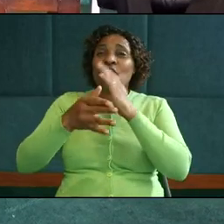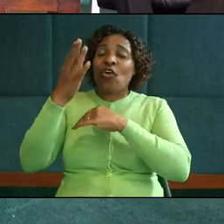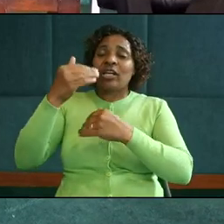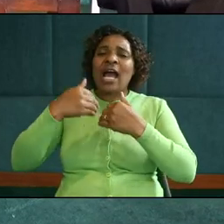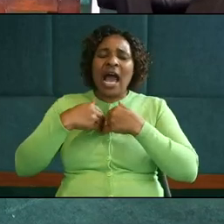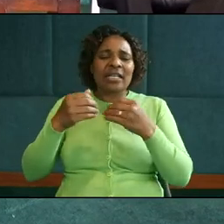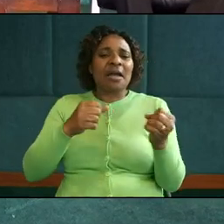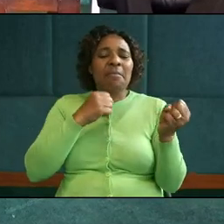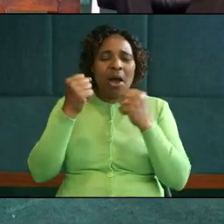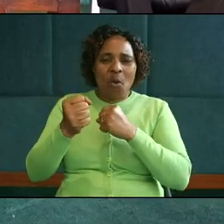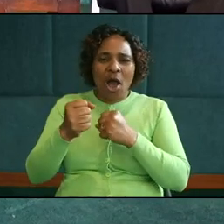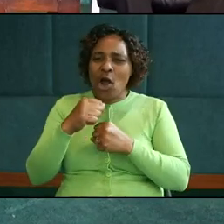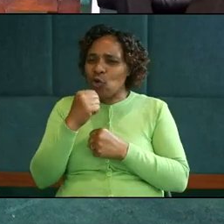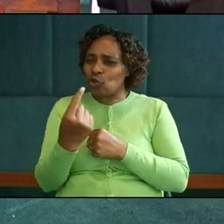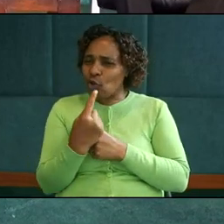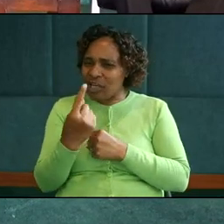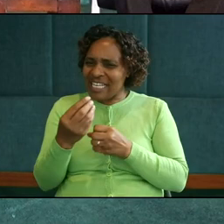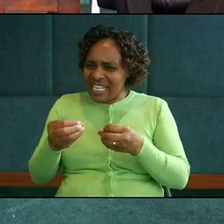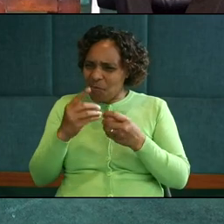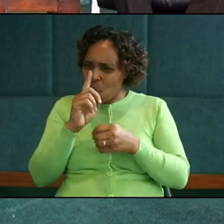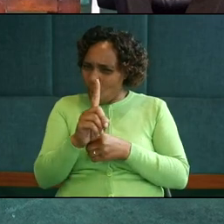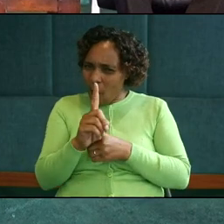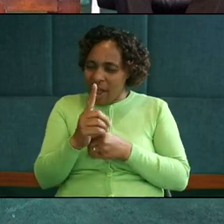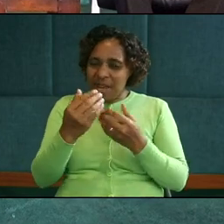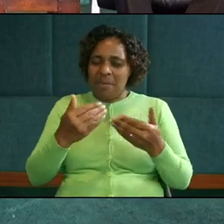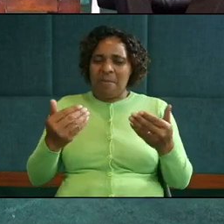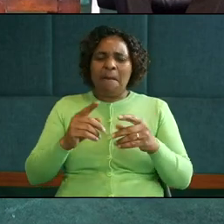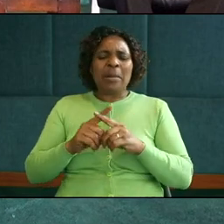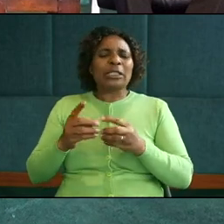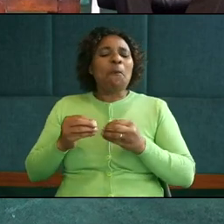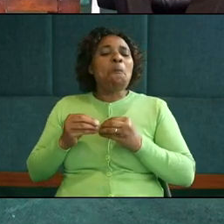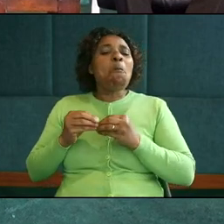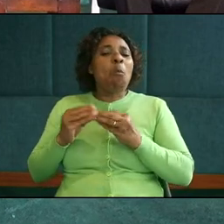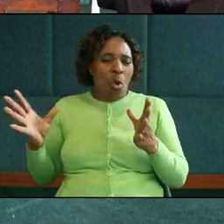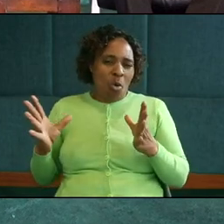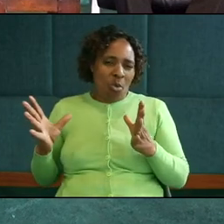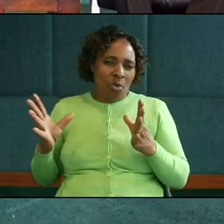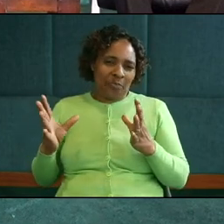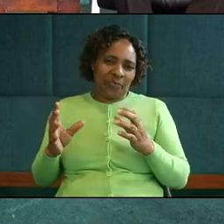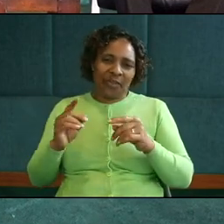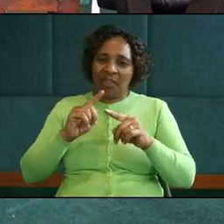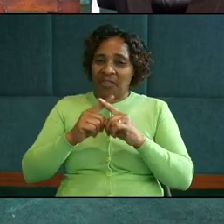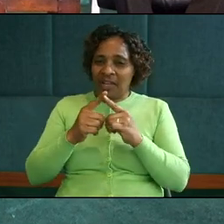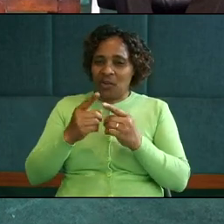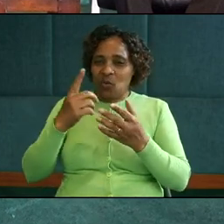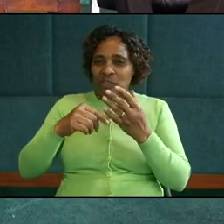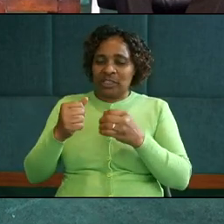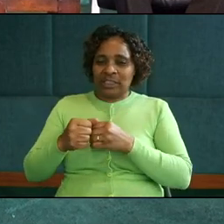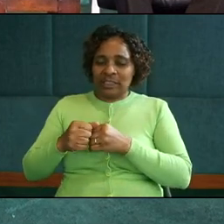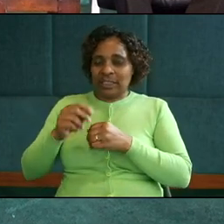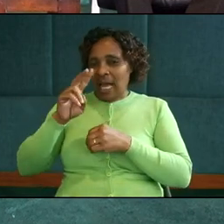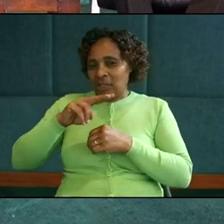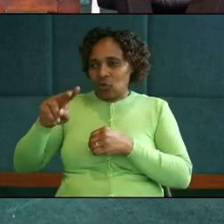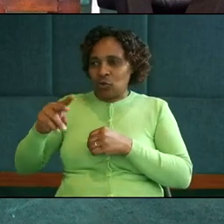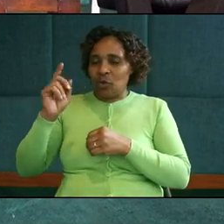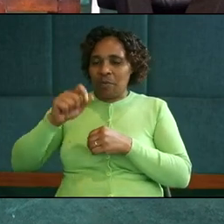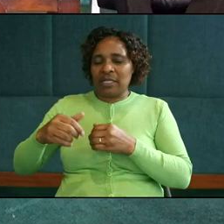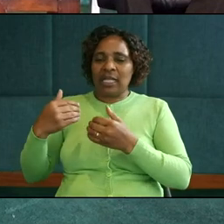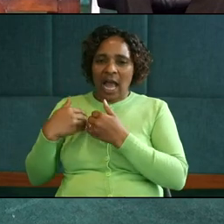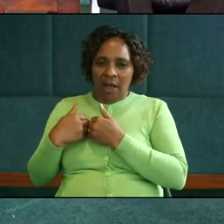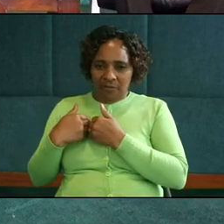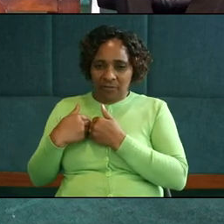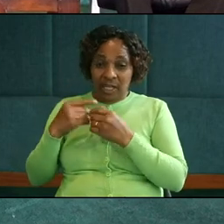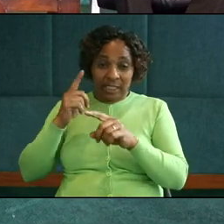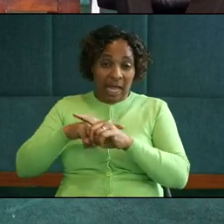even not only to give her one child, but even to give her more, you know. And that's the sort of attitude that we should have even when we